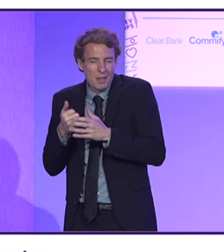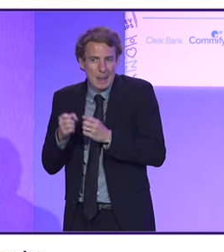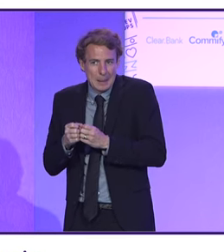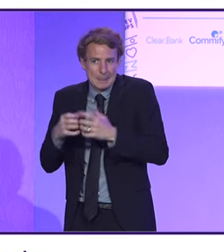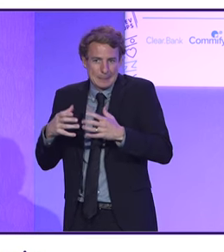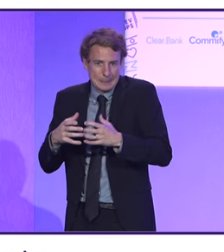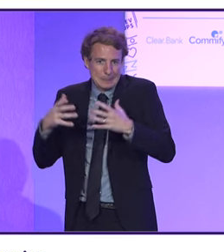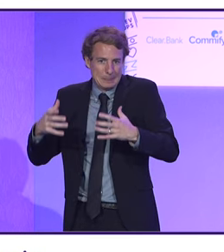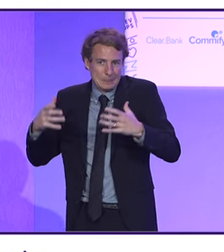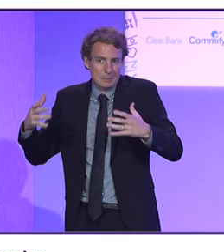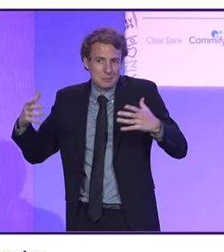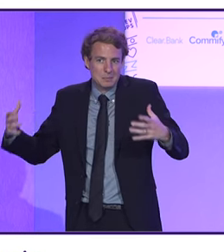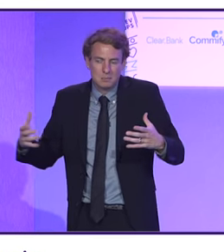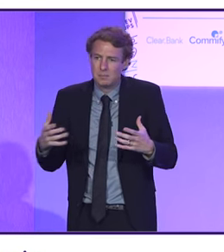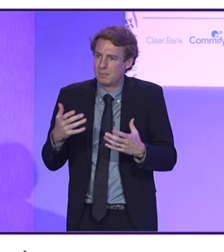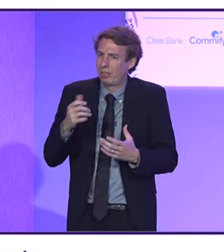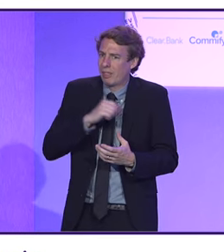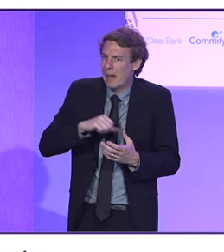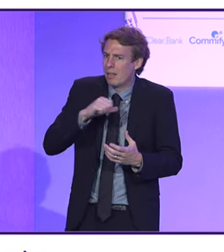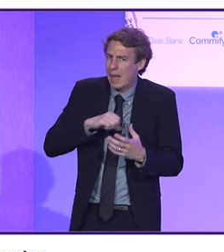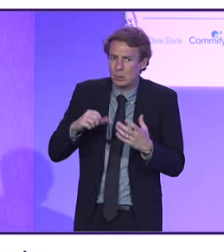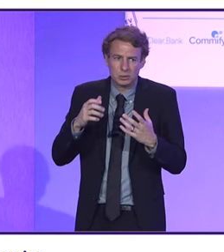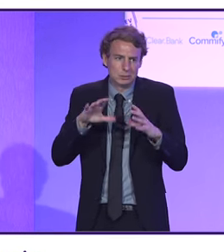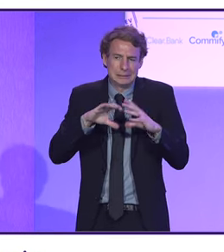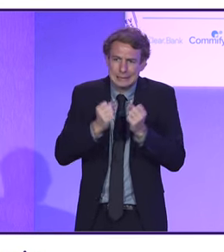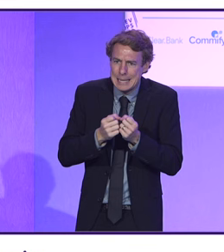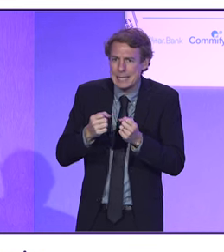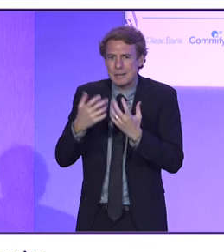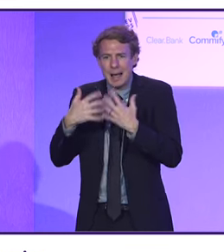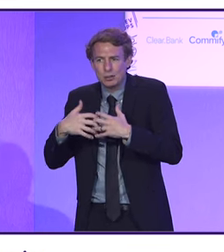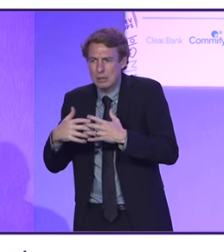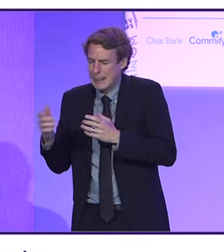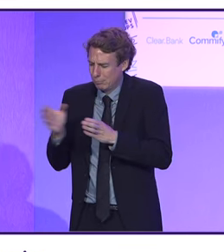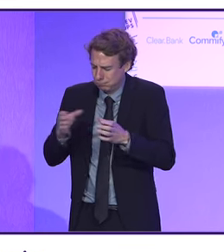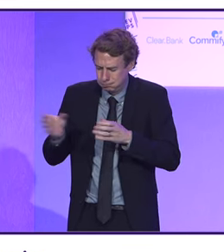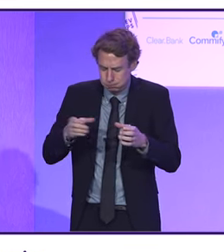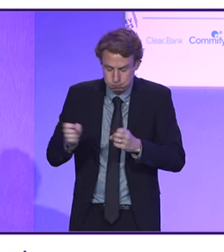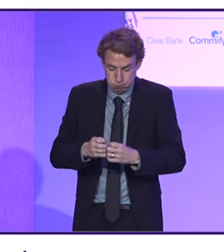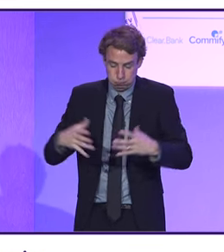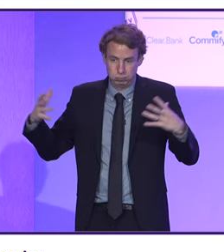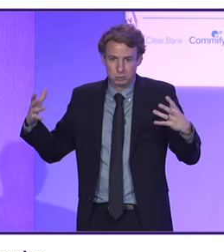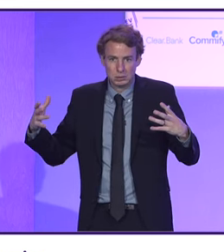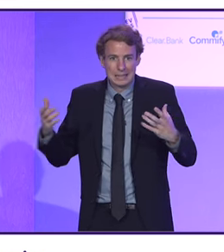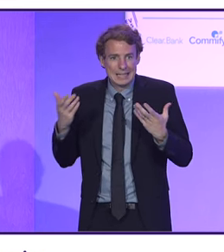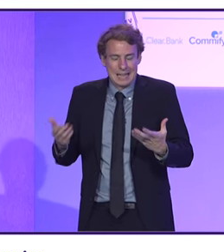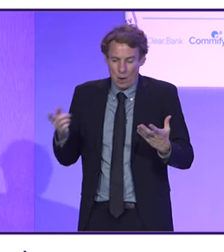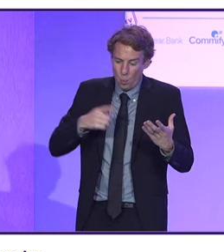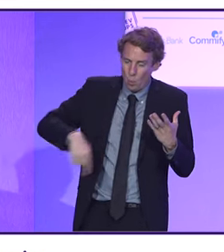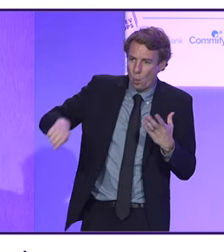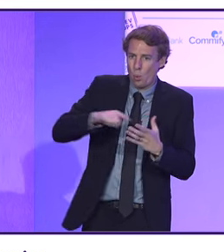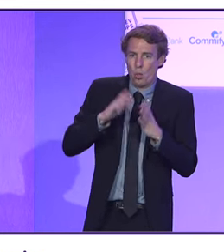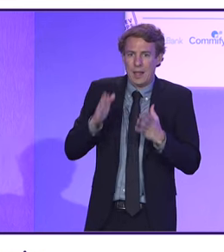potentially hundreds or thousands of teams and engineers, what happens when everyone has to learn how to secure and